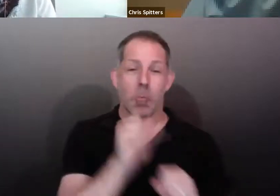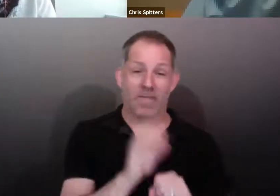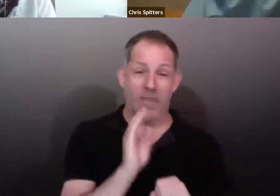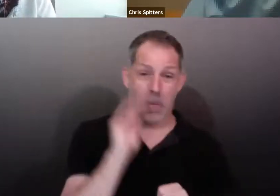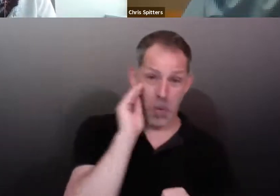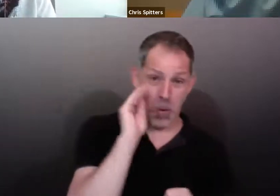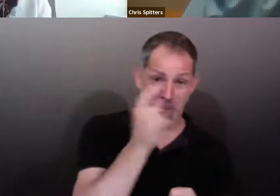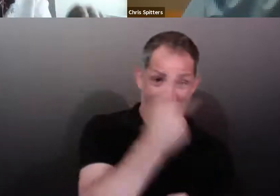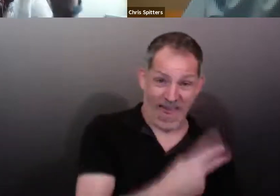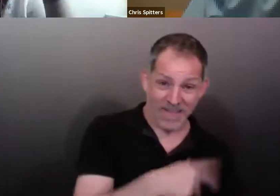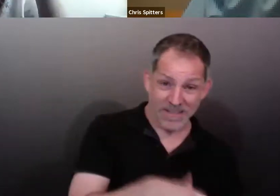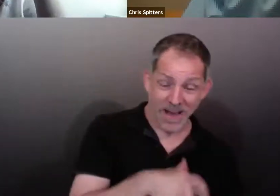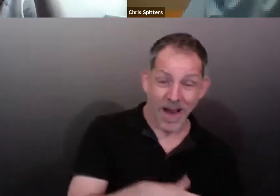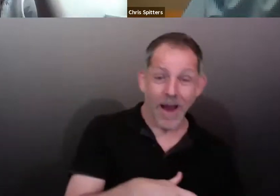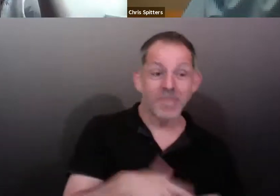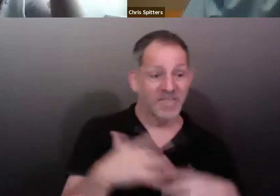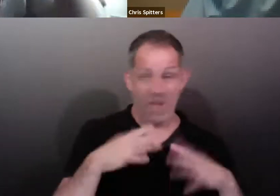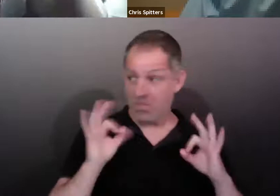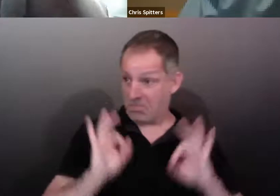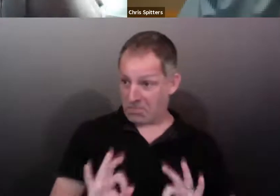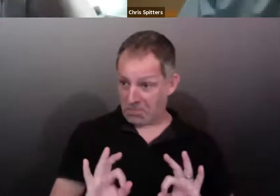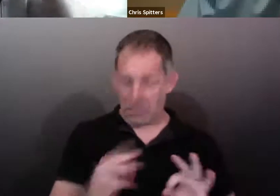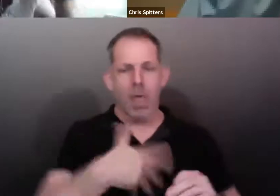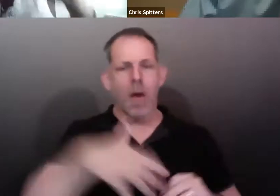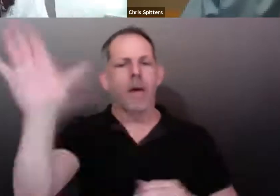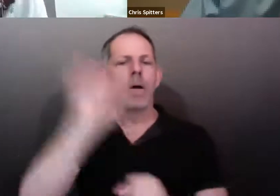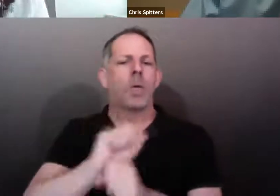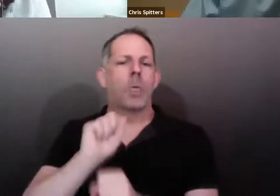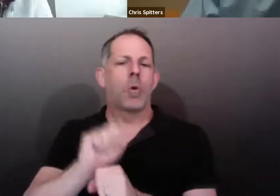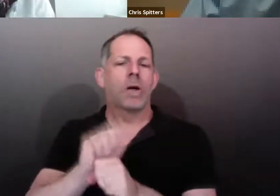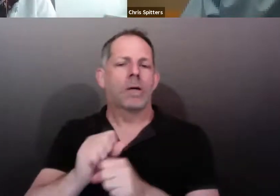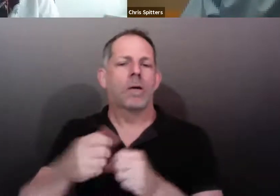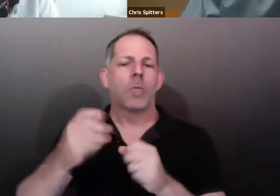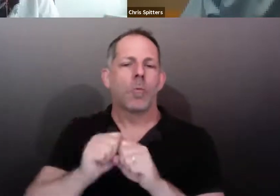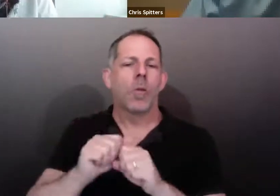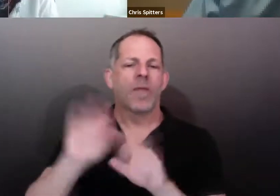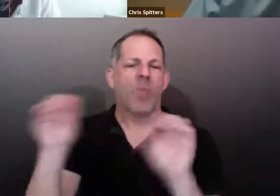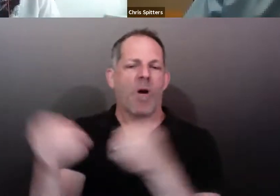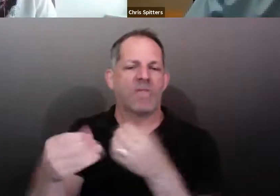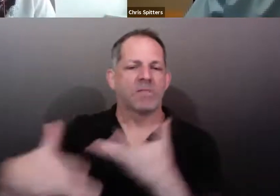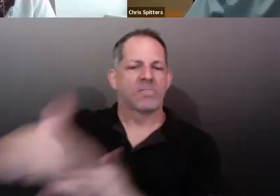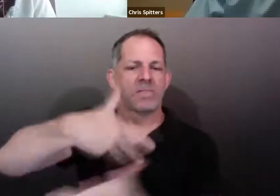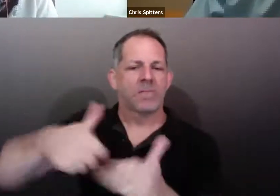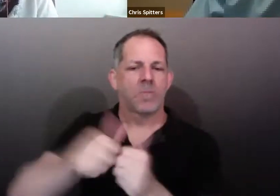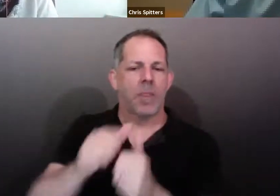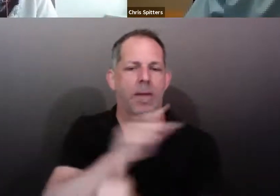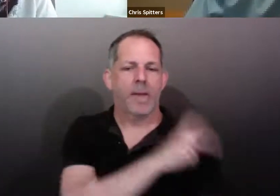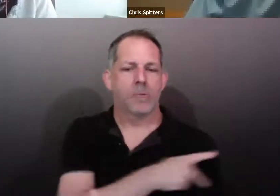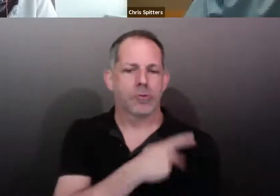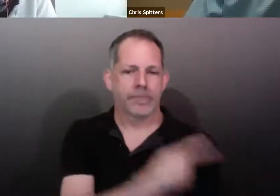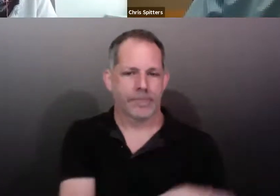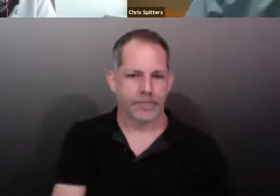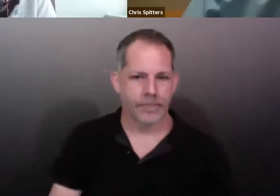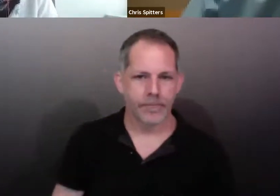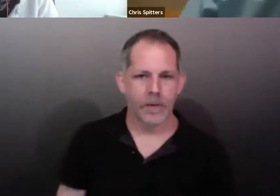Well, yeah. On behalf of the community and all the people you're involved in taking care of, thanks for rushing back.